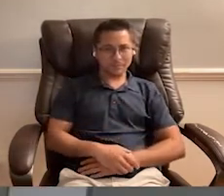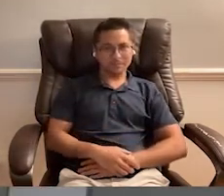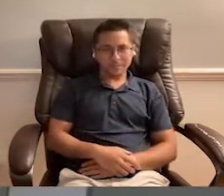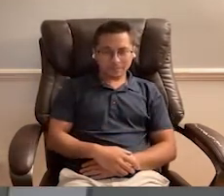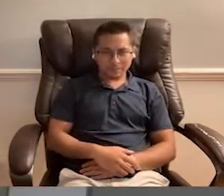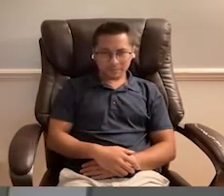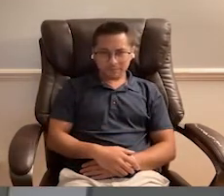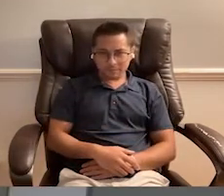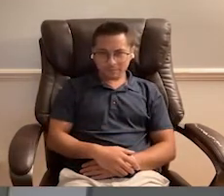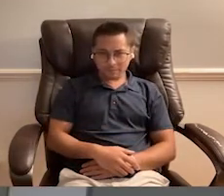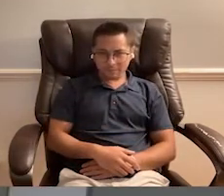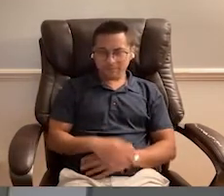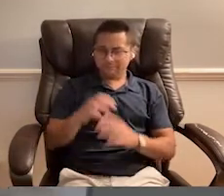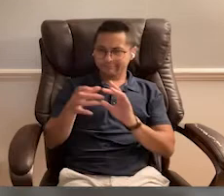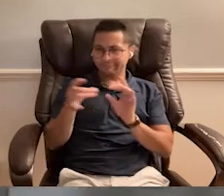another question.